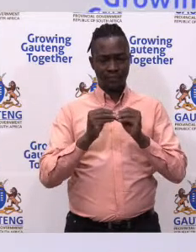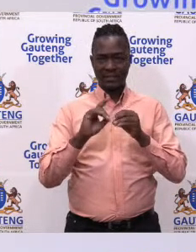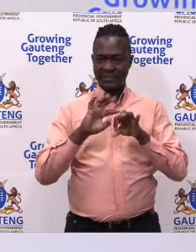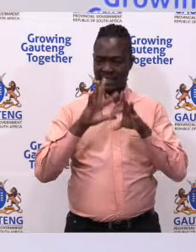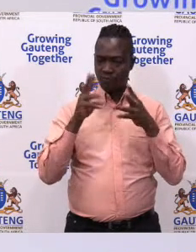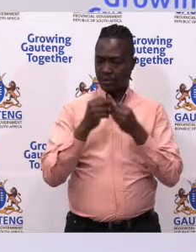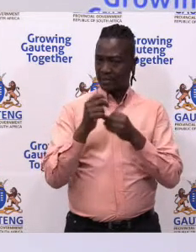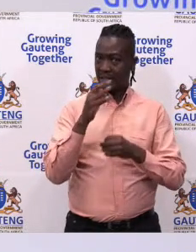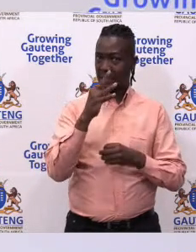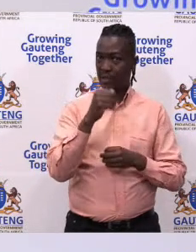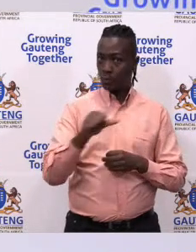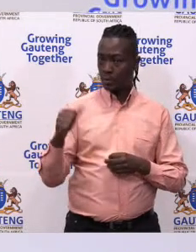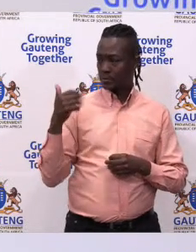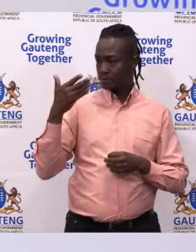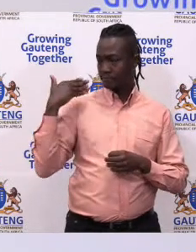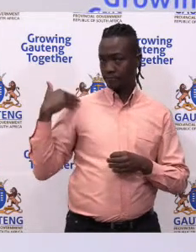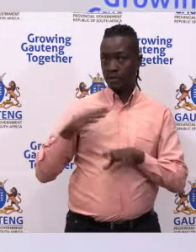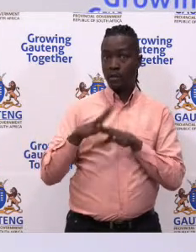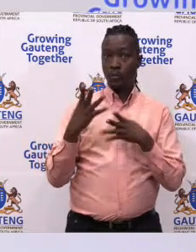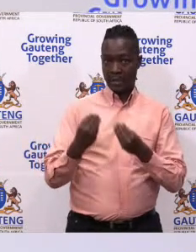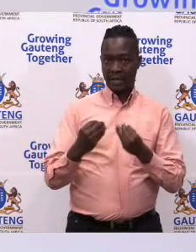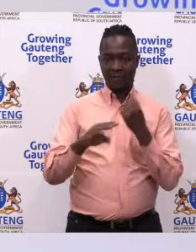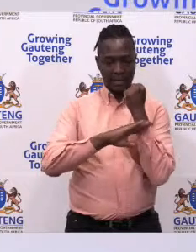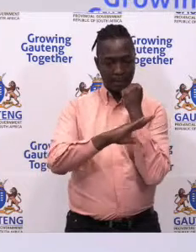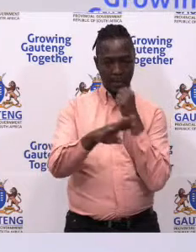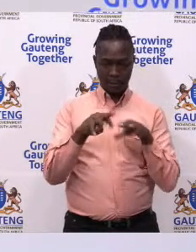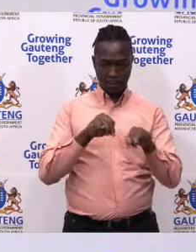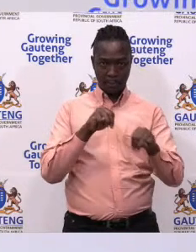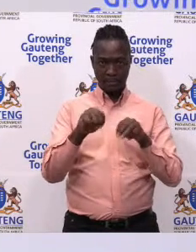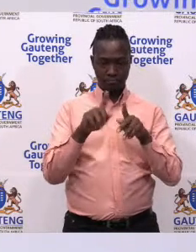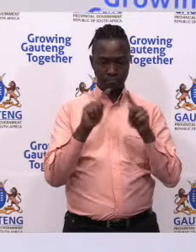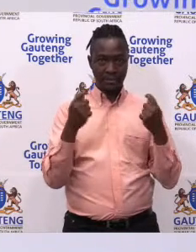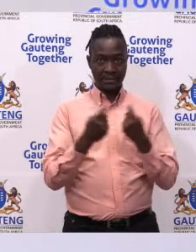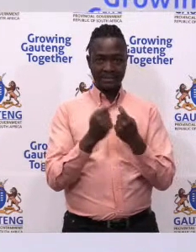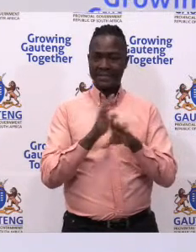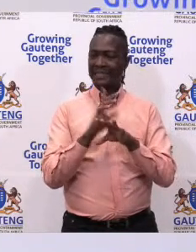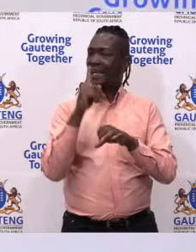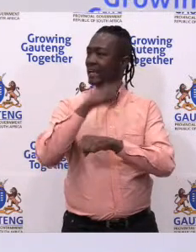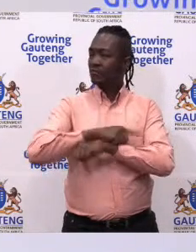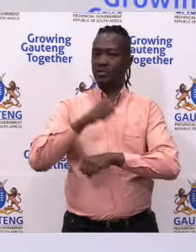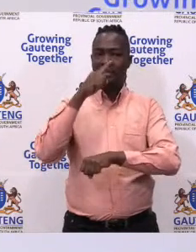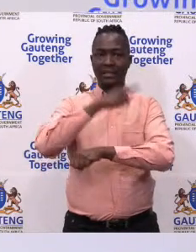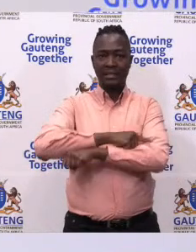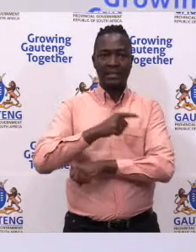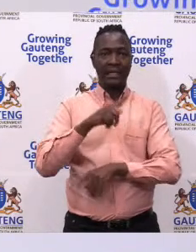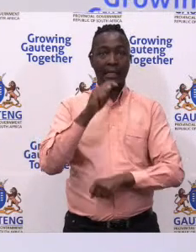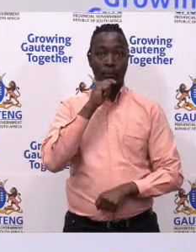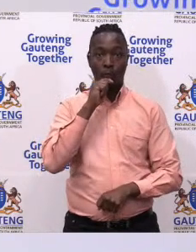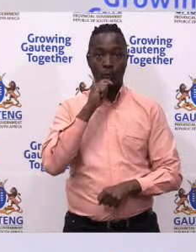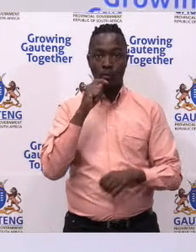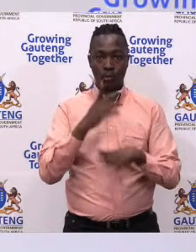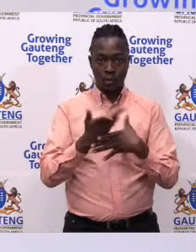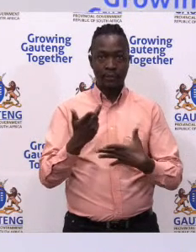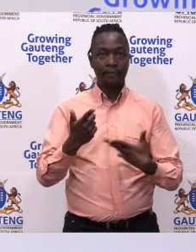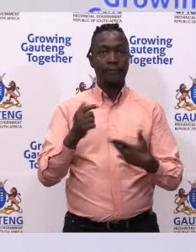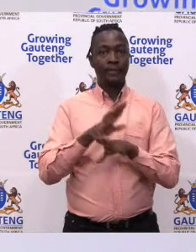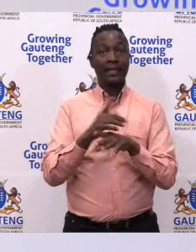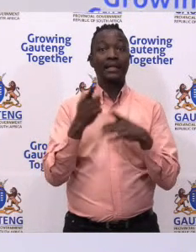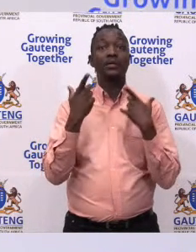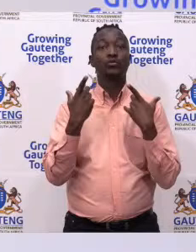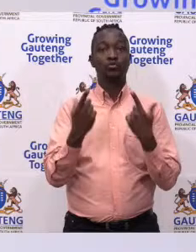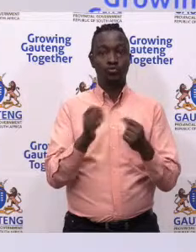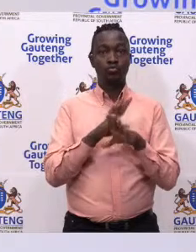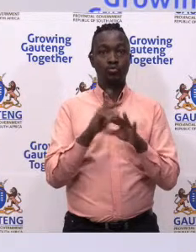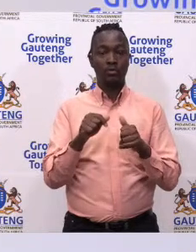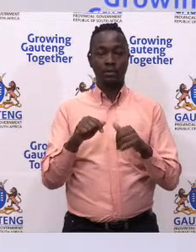that we are having a bed management team that every day, every morning, every night, they do